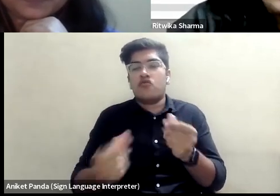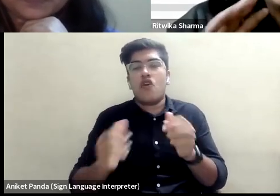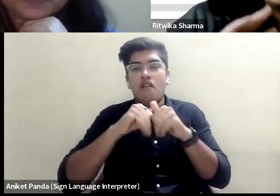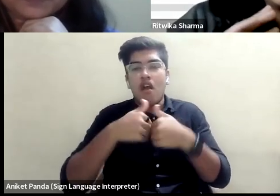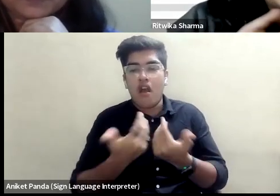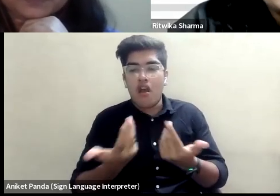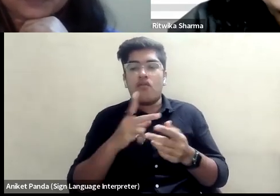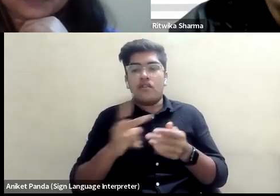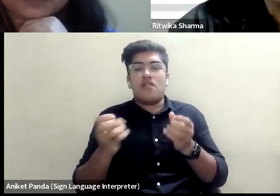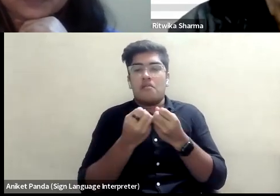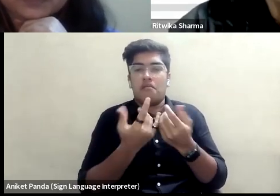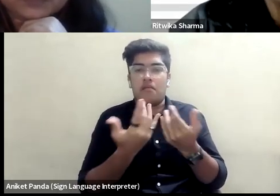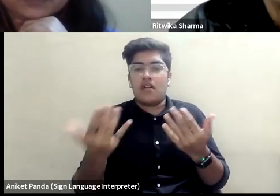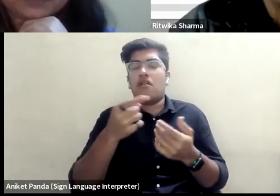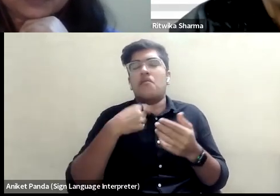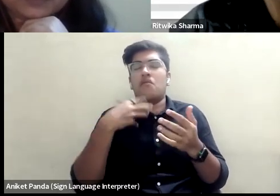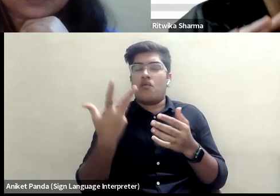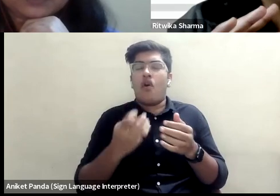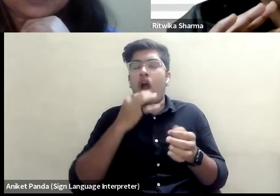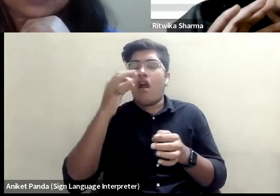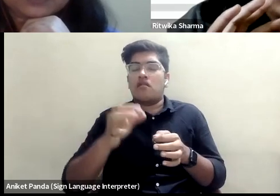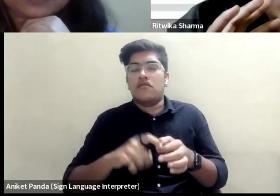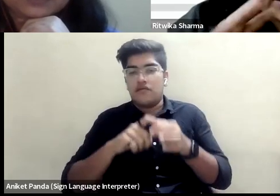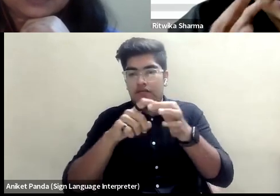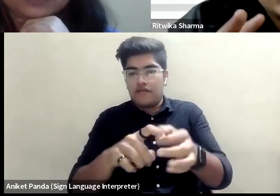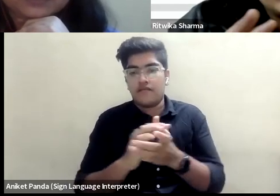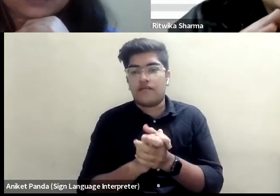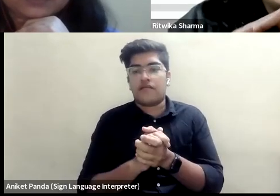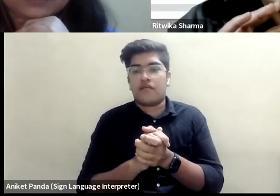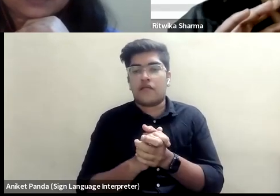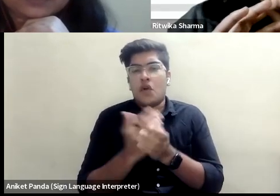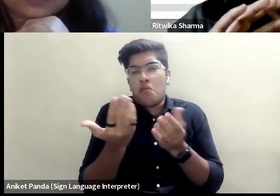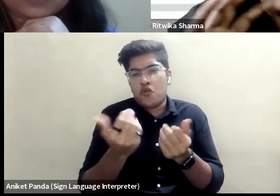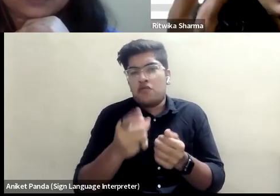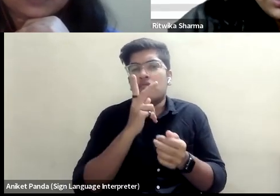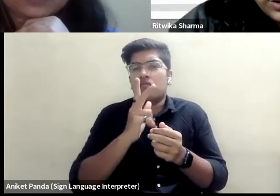can take. So on that aspect, as a follow-up, Afreen, could you tell us about the role